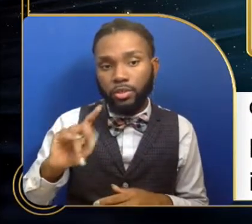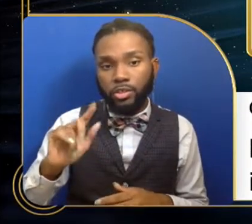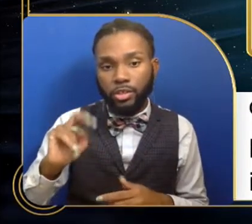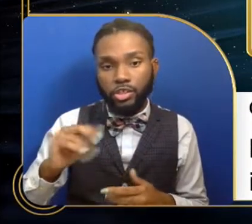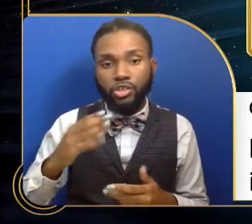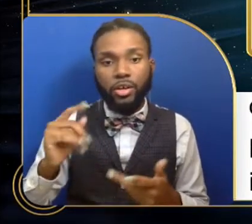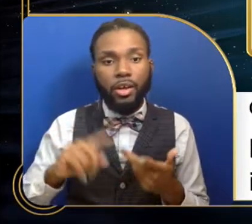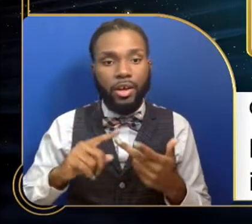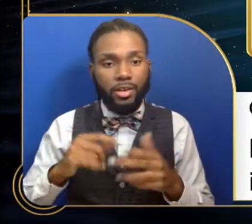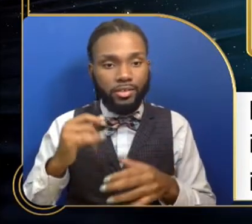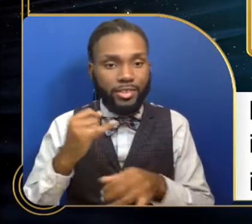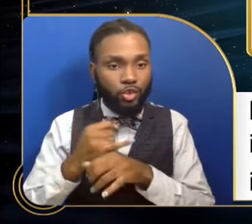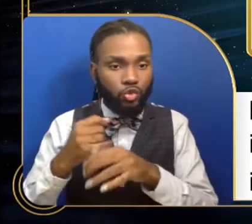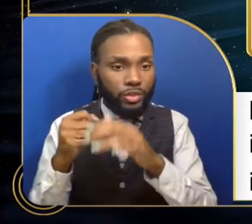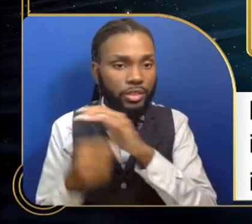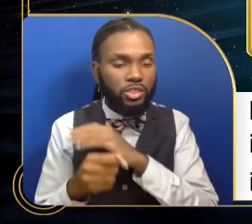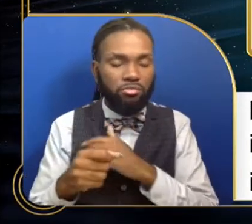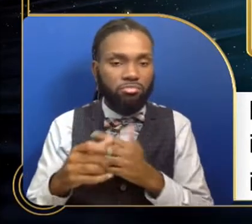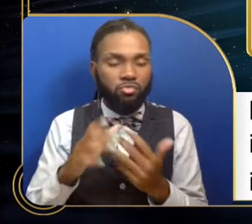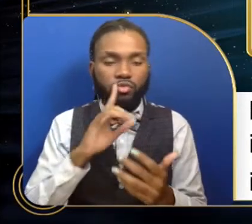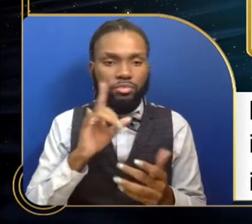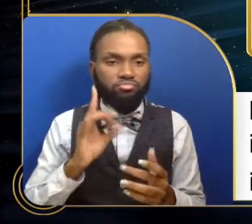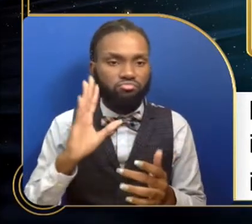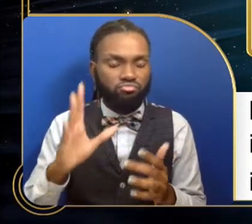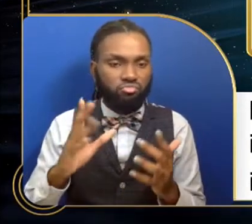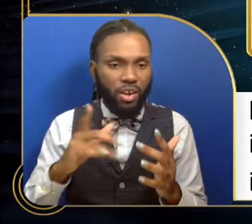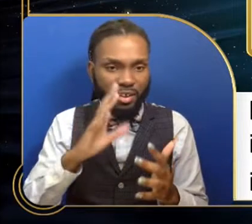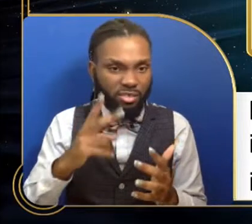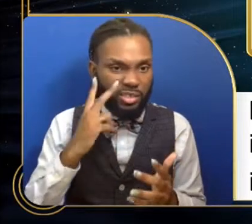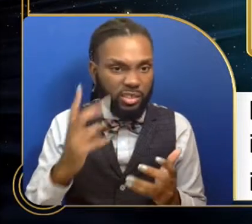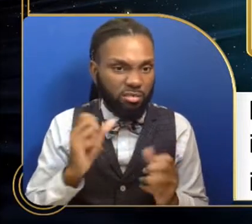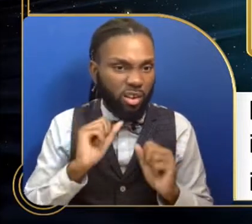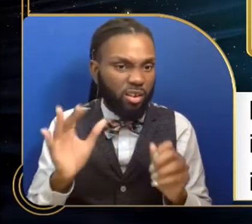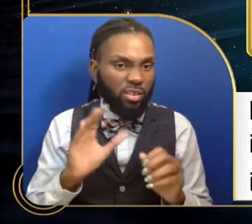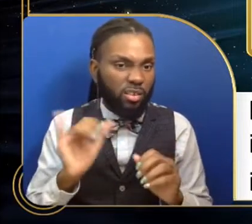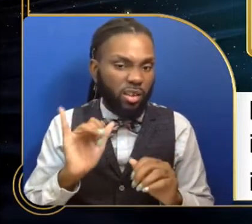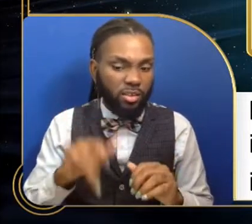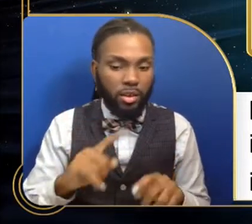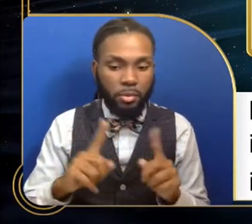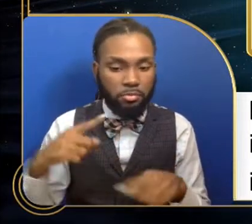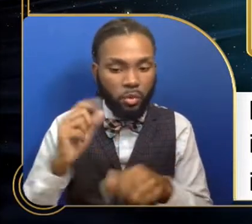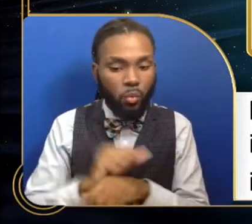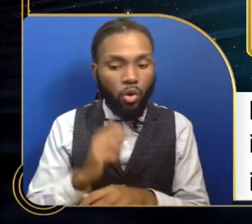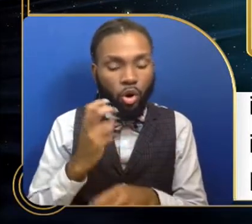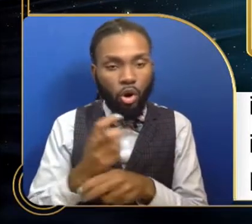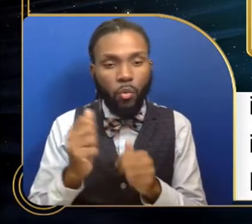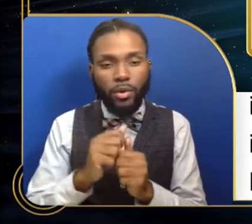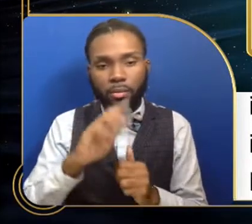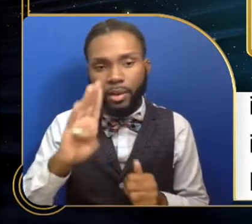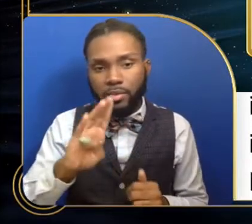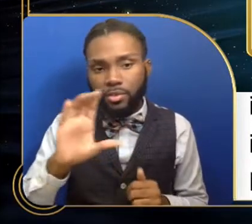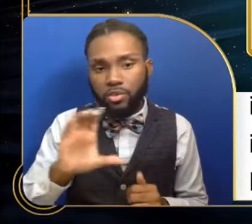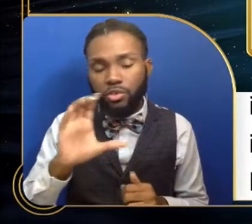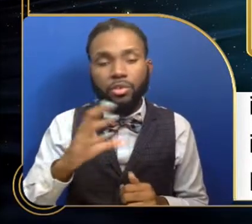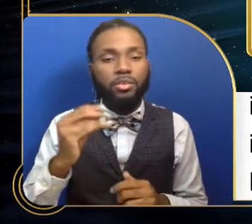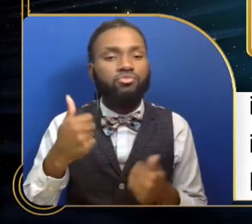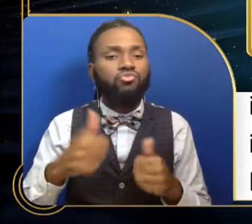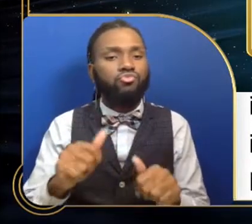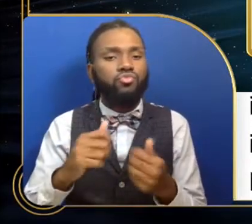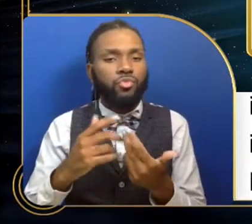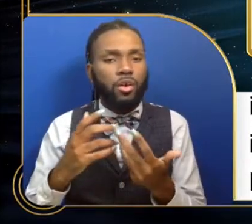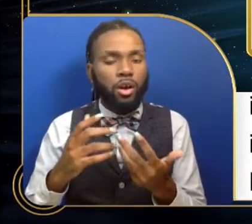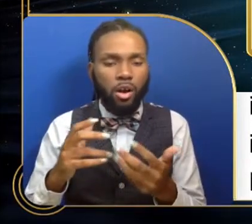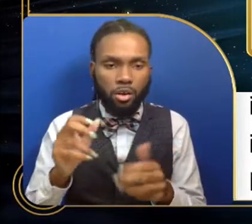years. And we're working closely with the Bazelon Center and others to try to hold ground and try to go back to moving ahead.